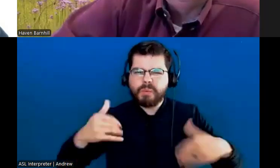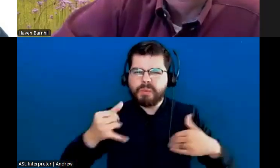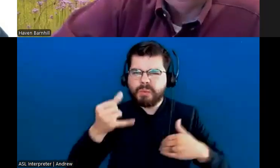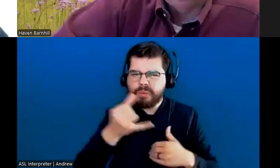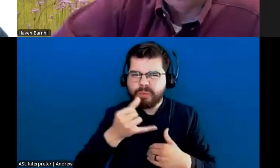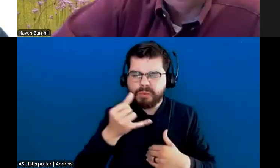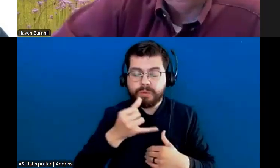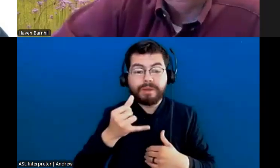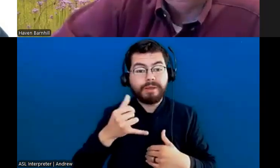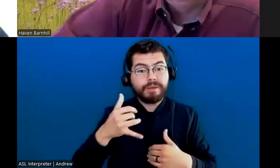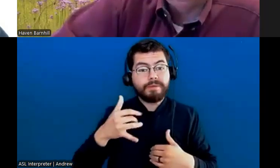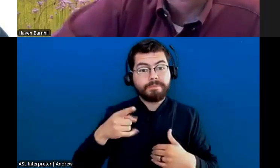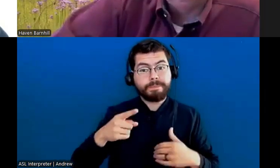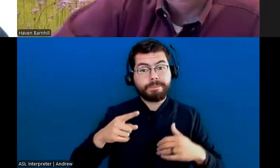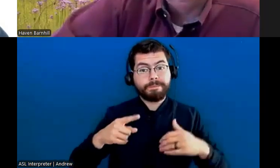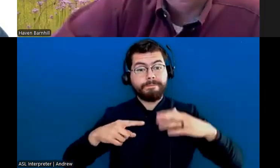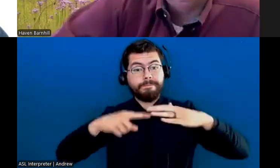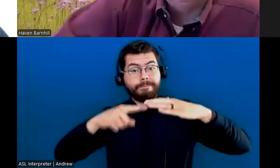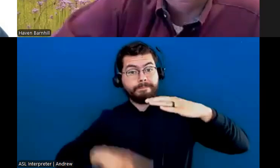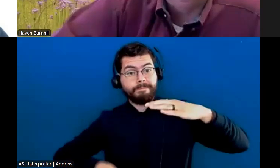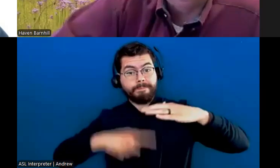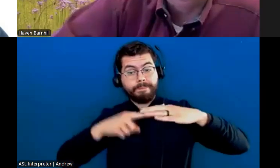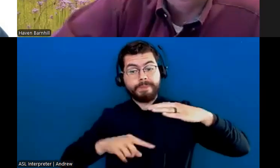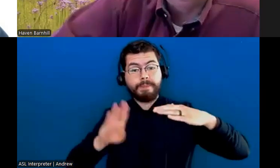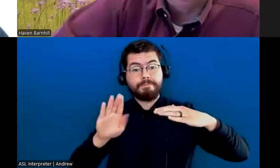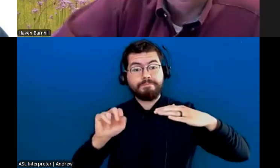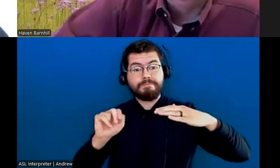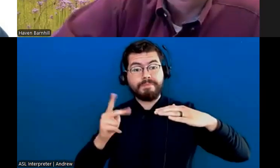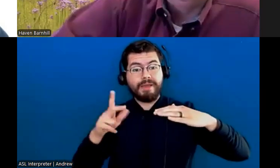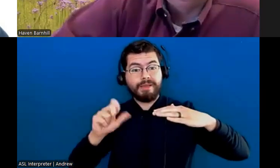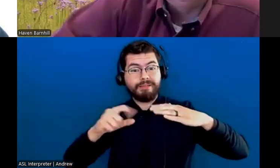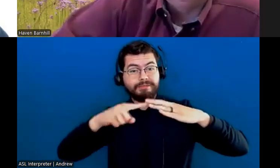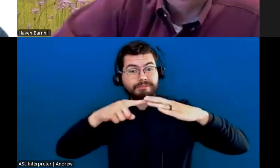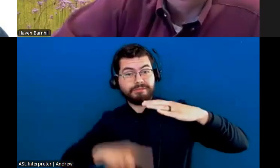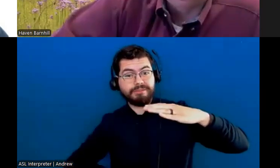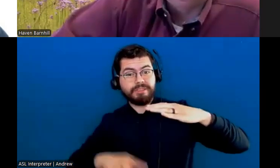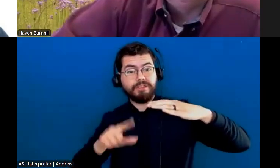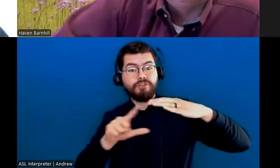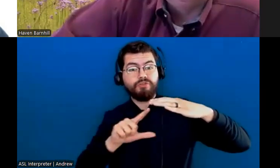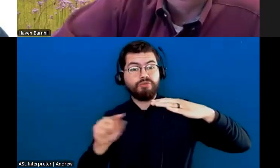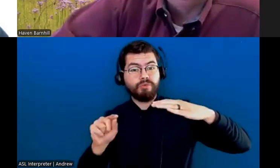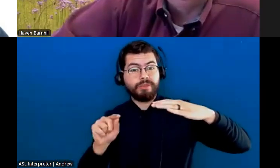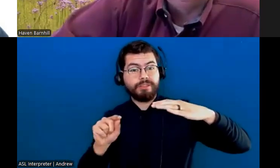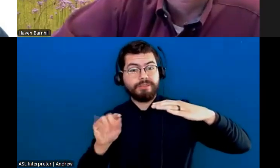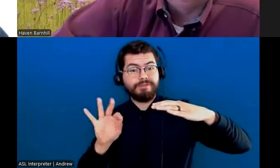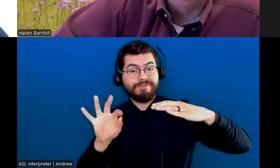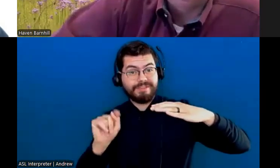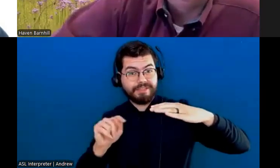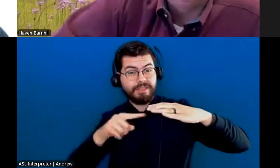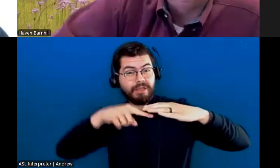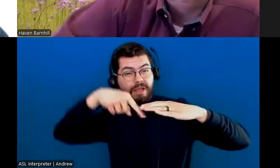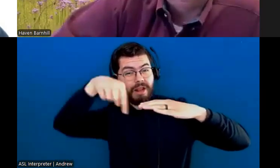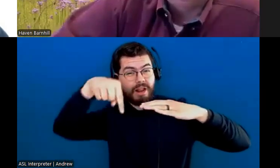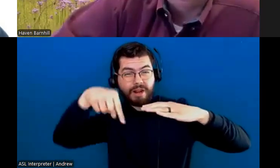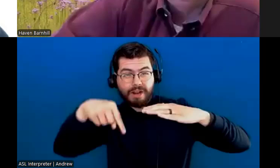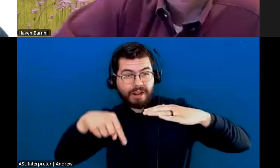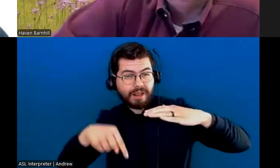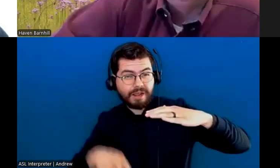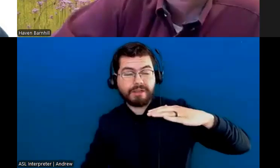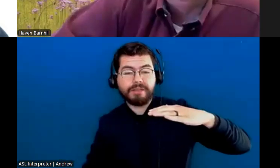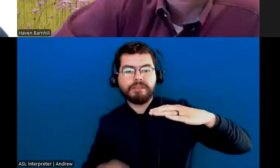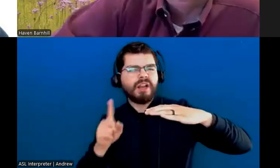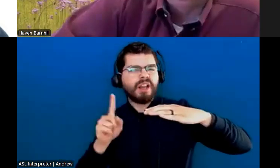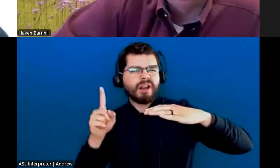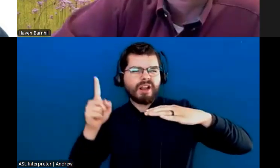be 20 feet down in the banks, and it can be 30 feet up into the trees. Both extremes, I think, have